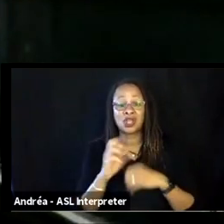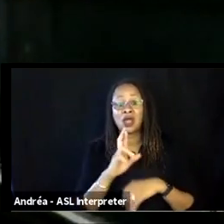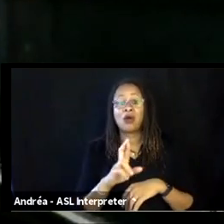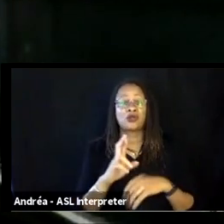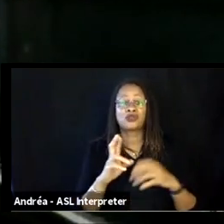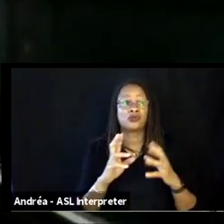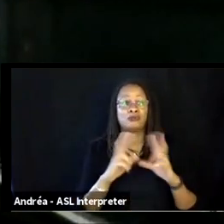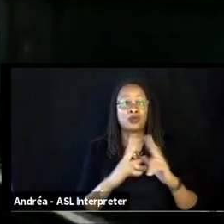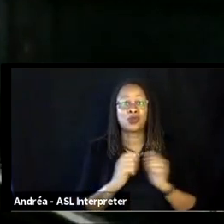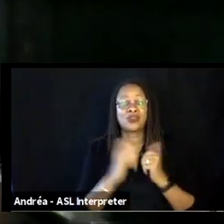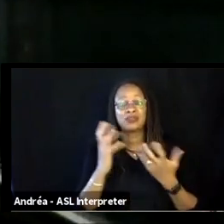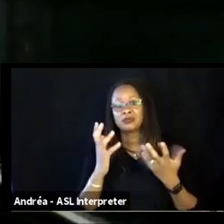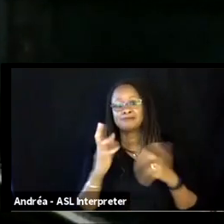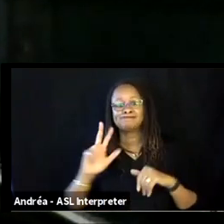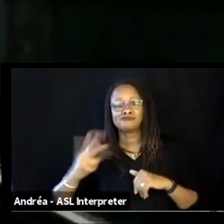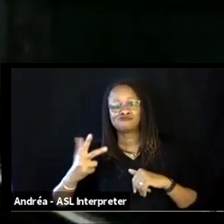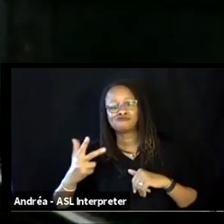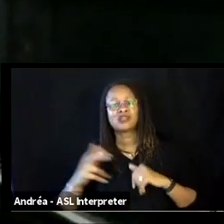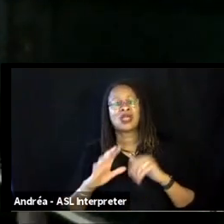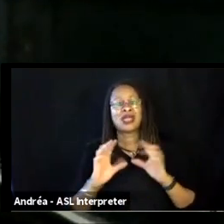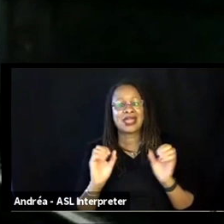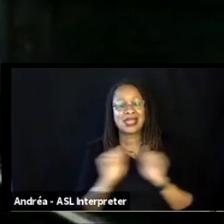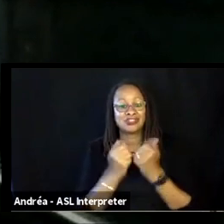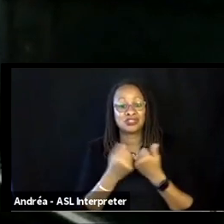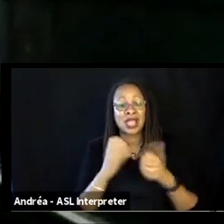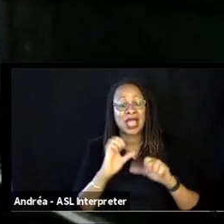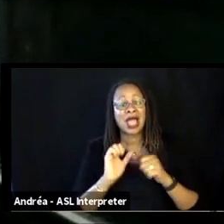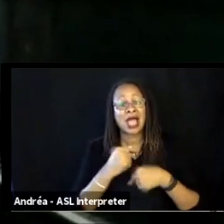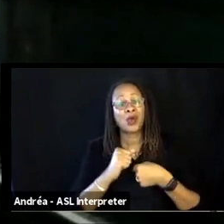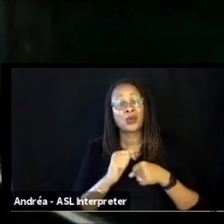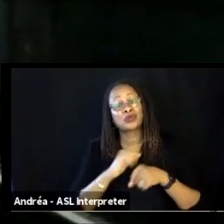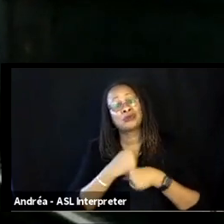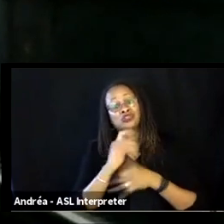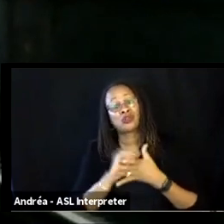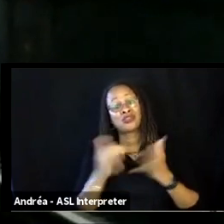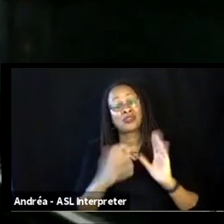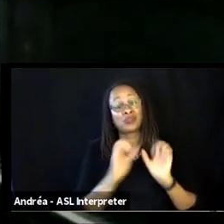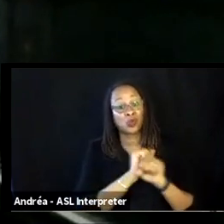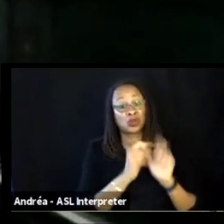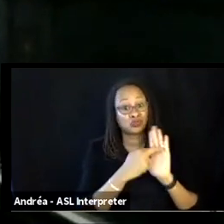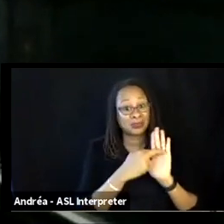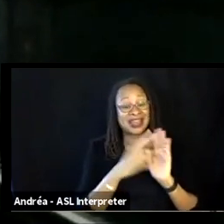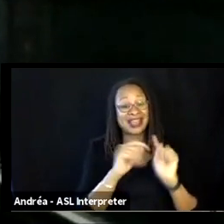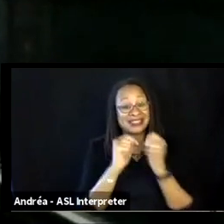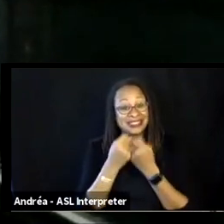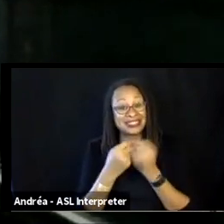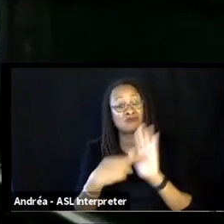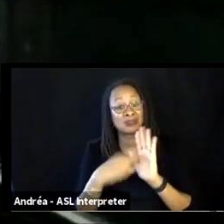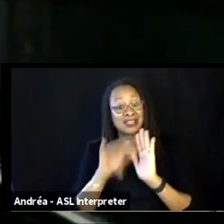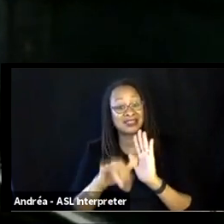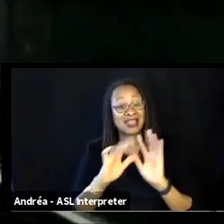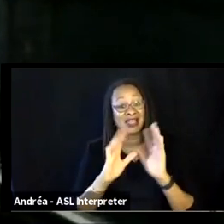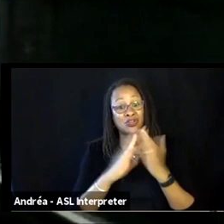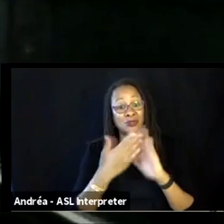agency? How are you actually making sure that the work is representative and the team is representative of the community, whether that's